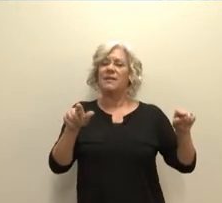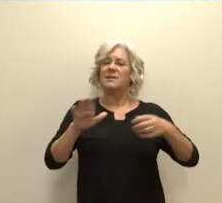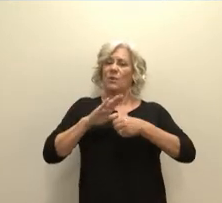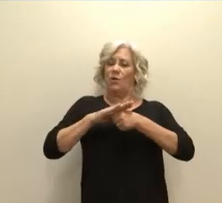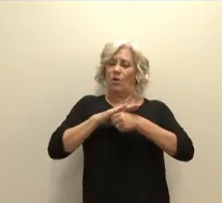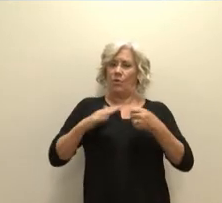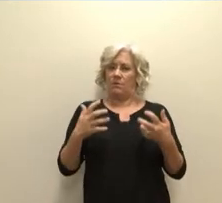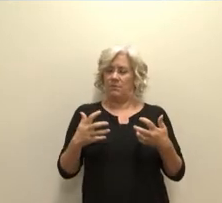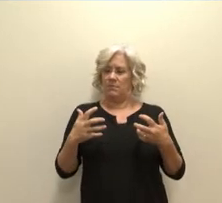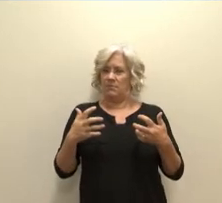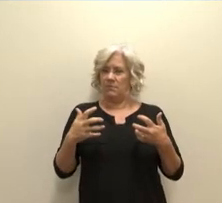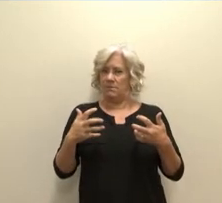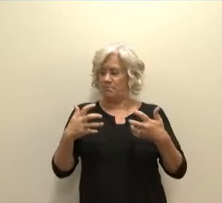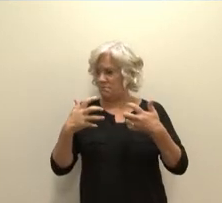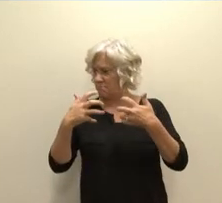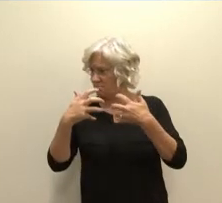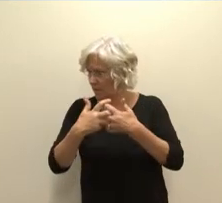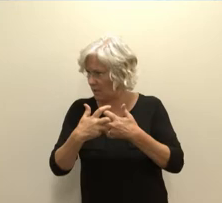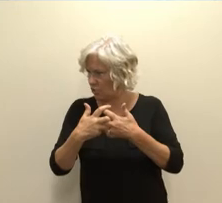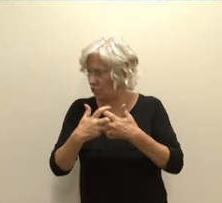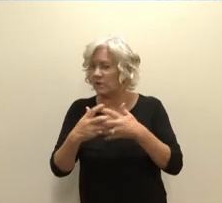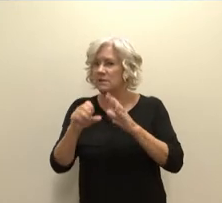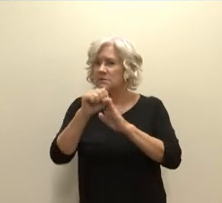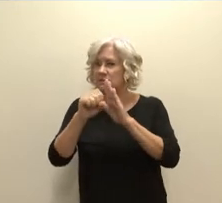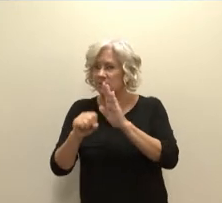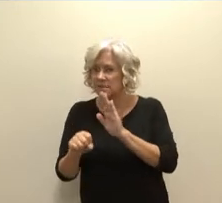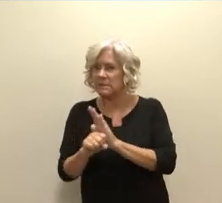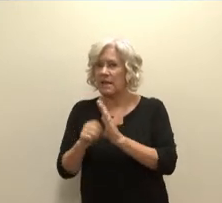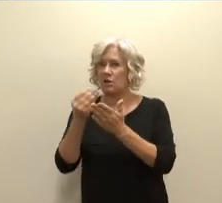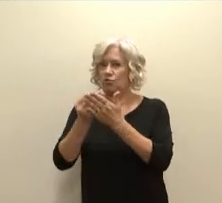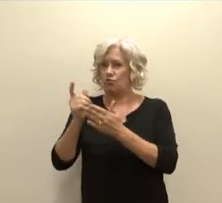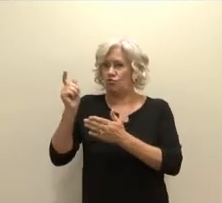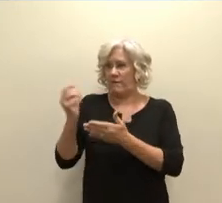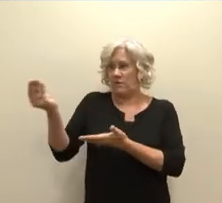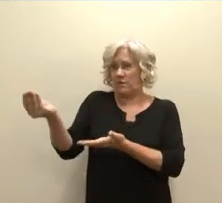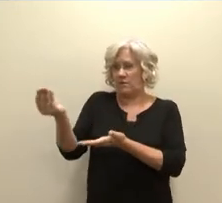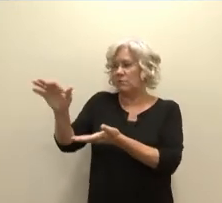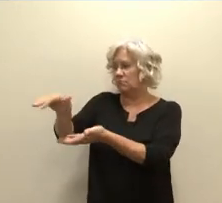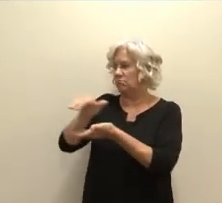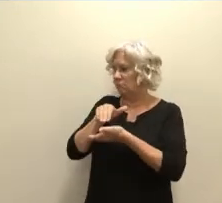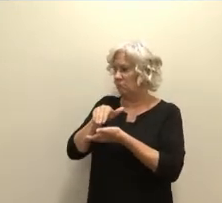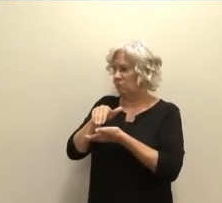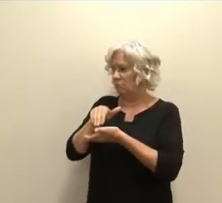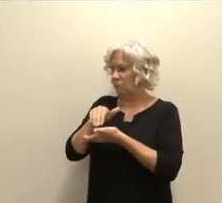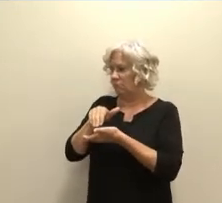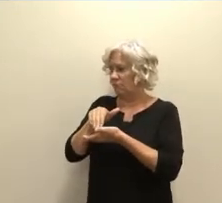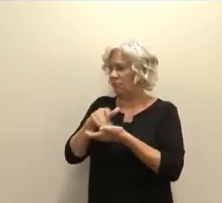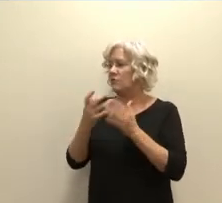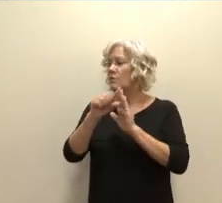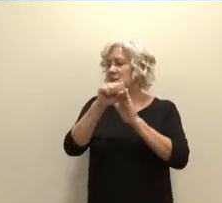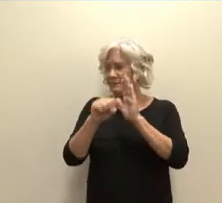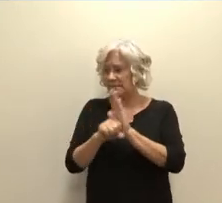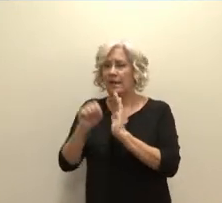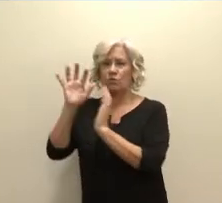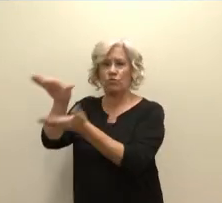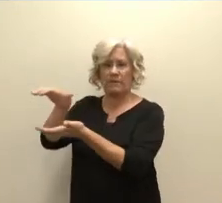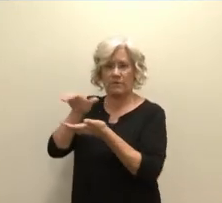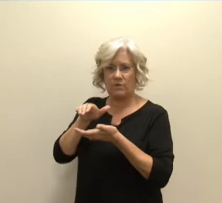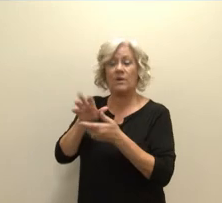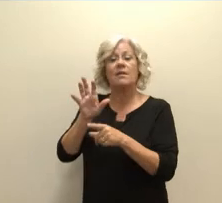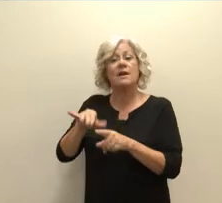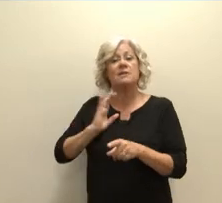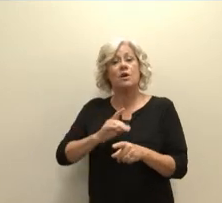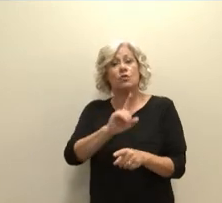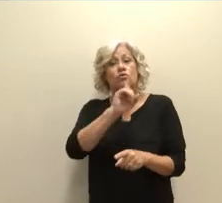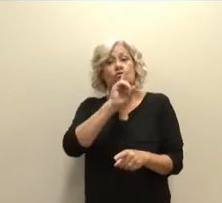match in leveraging state revenue. This is our truth in taxation, and again, this is